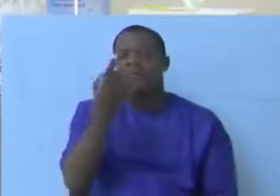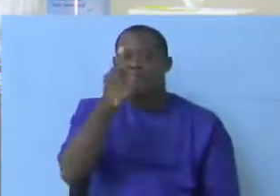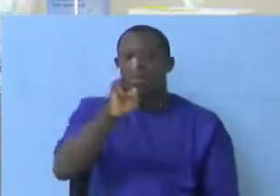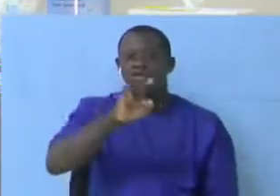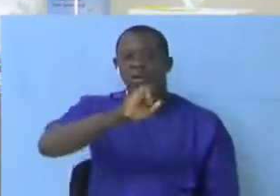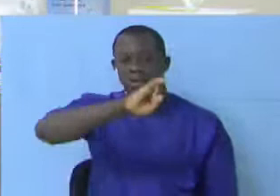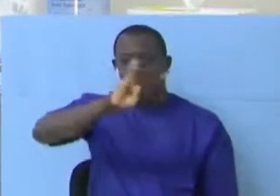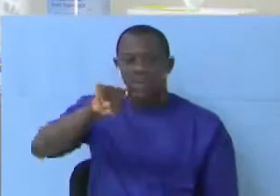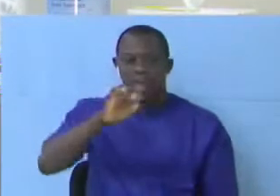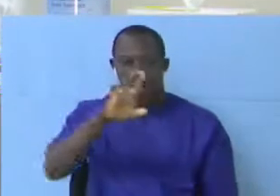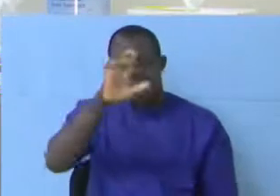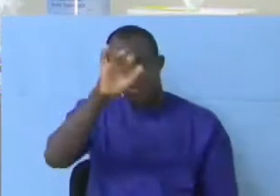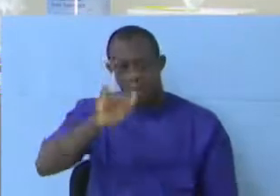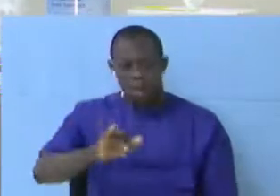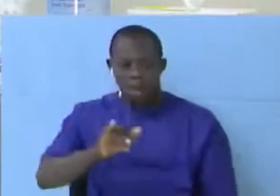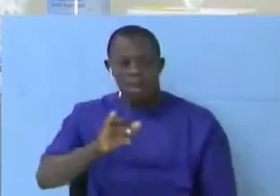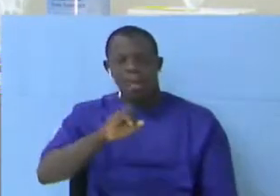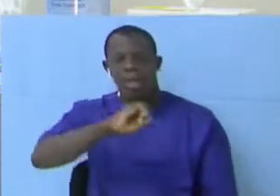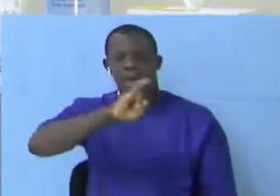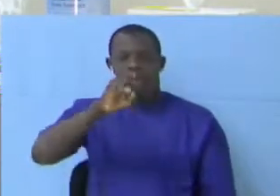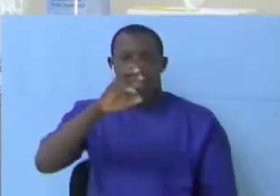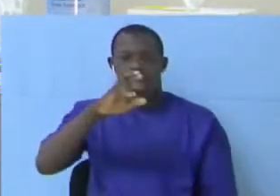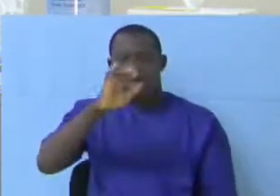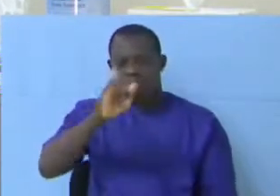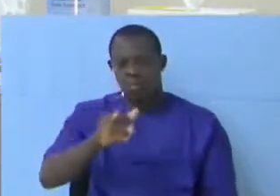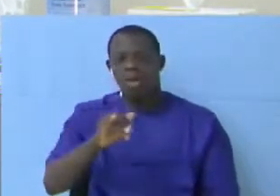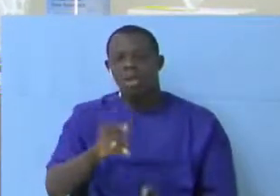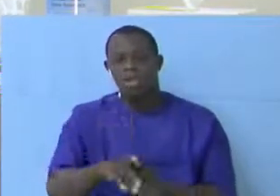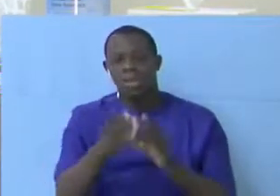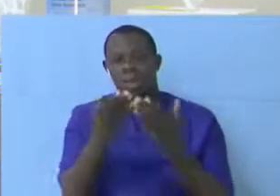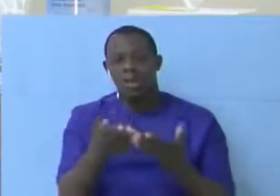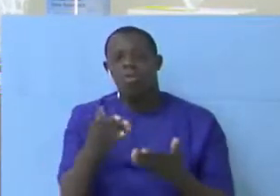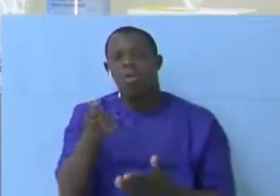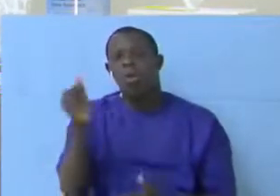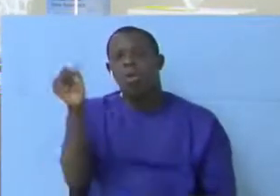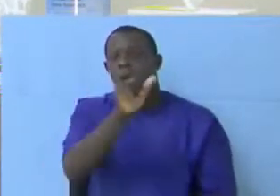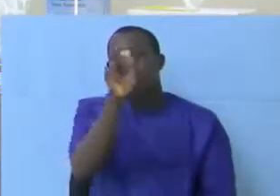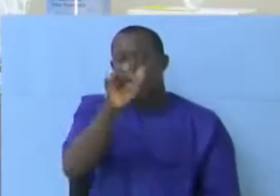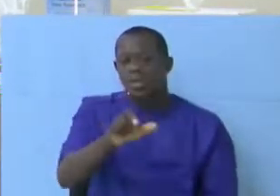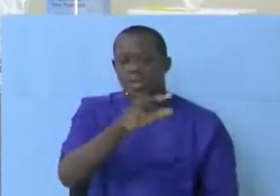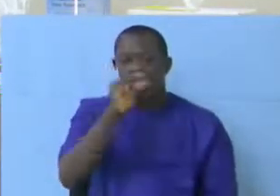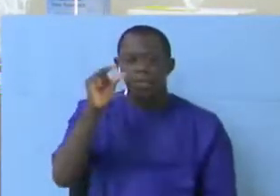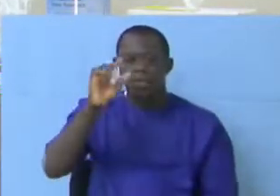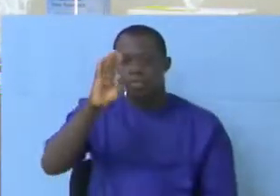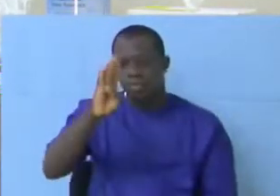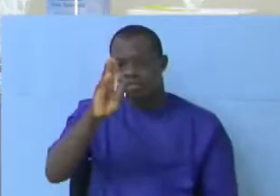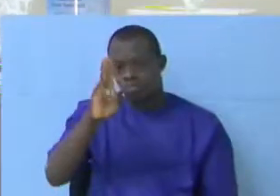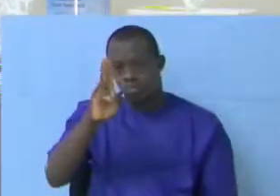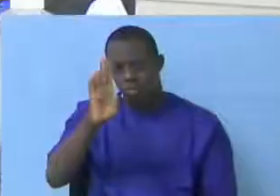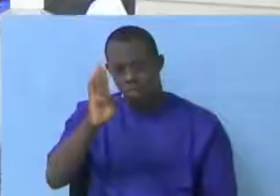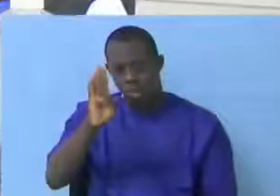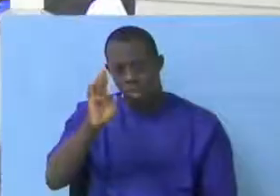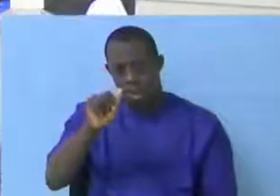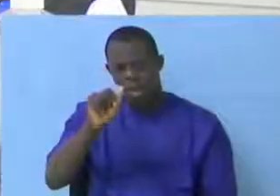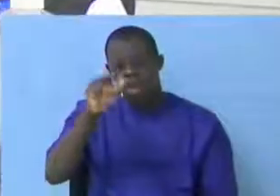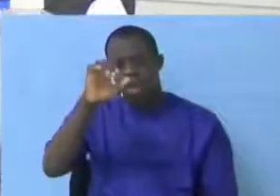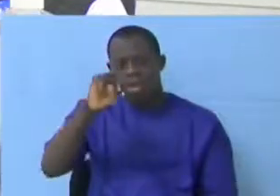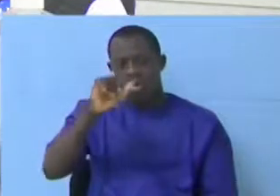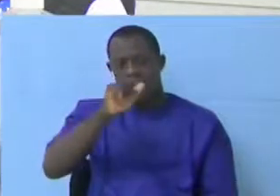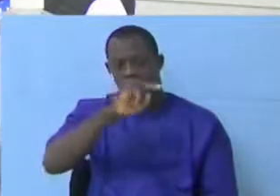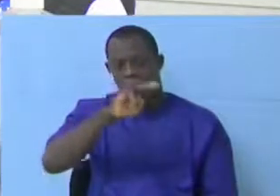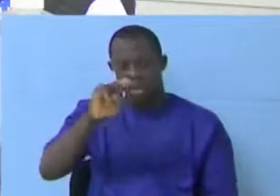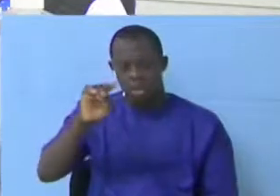I believe Buba, Lieutenant Buba Sane was brought. January karo telephone, Lieutenant Buba Sane